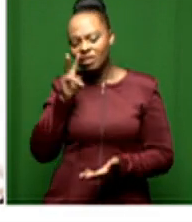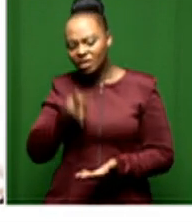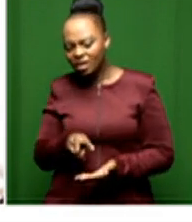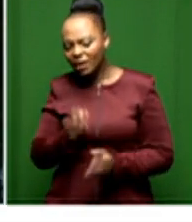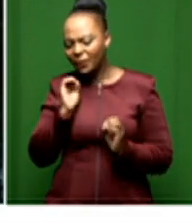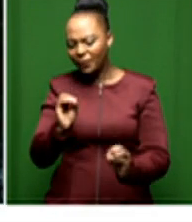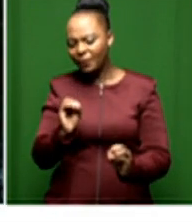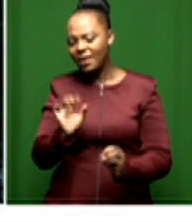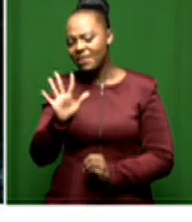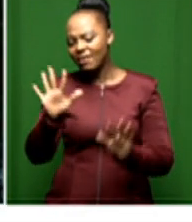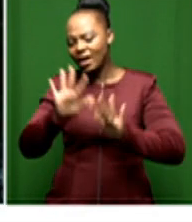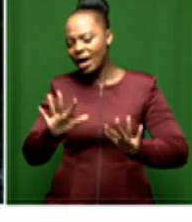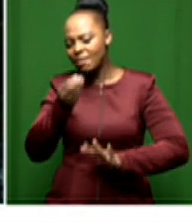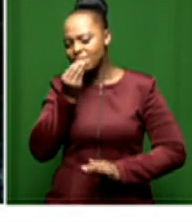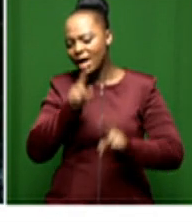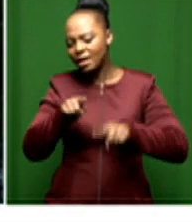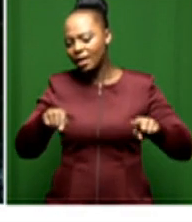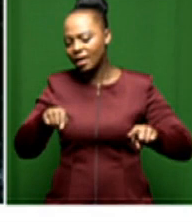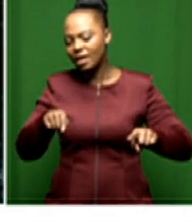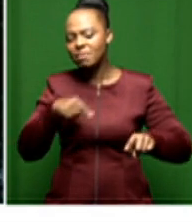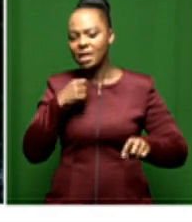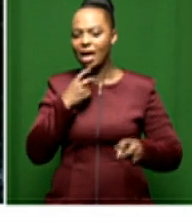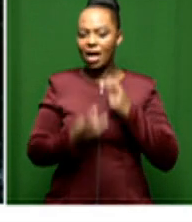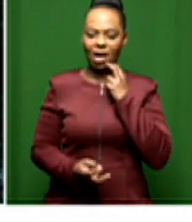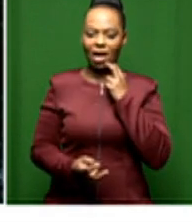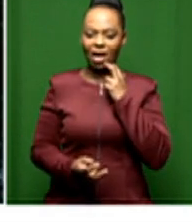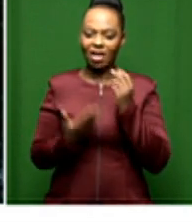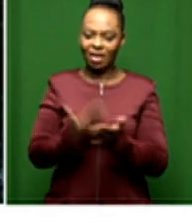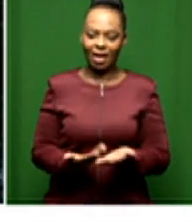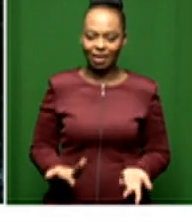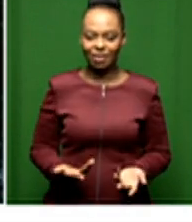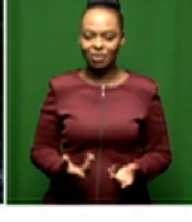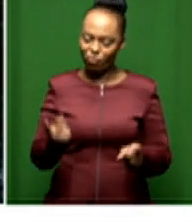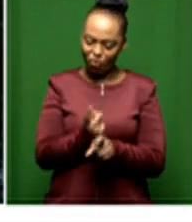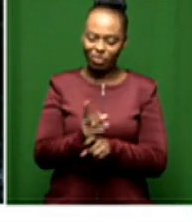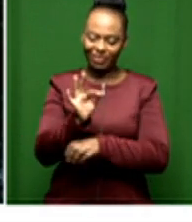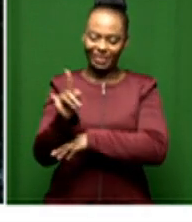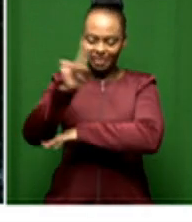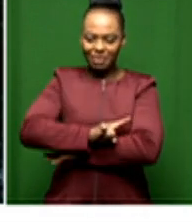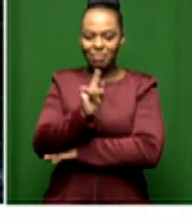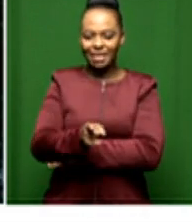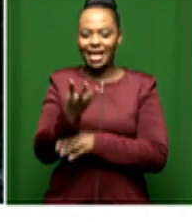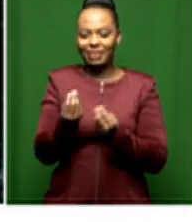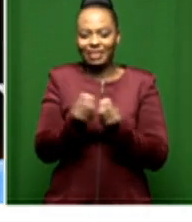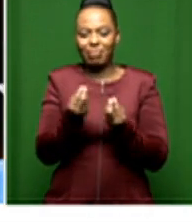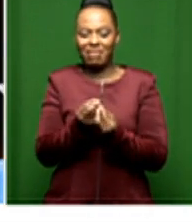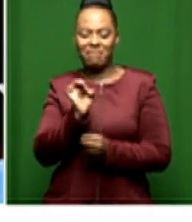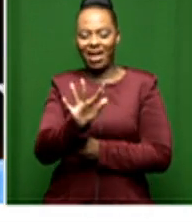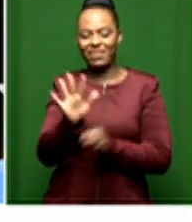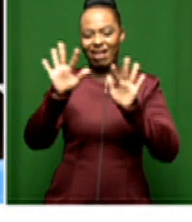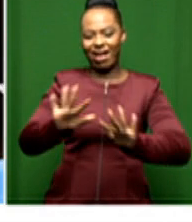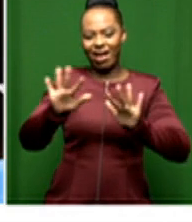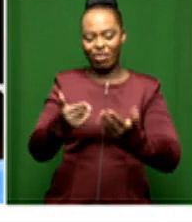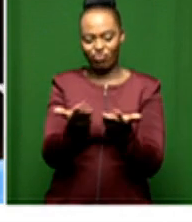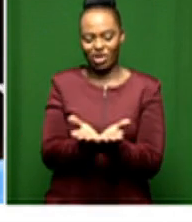have like 5 colors, I'm very shocked. And any cooking advice perhaps for people who are still finding their feet